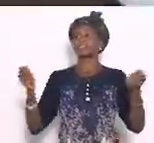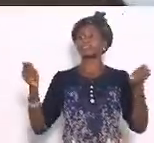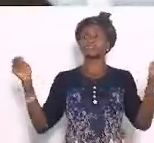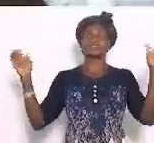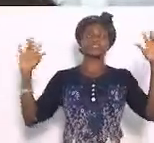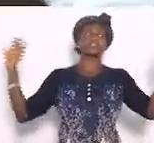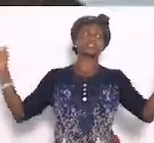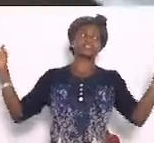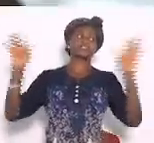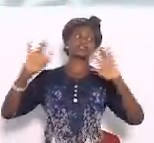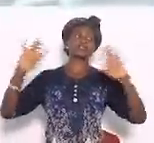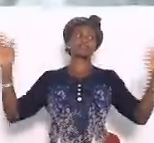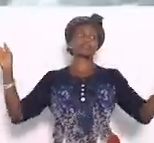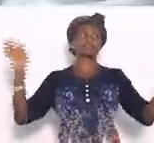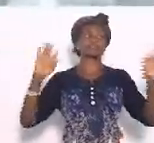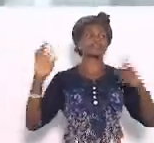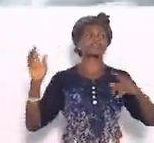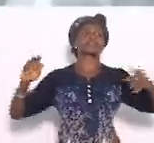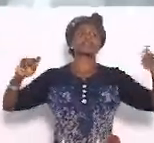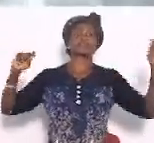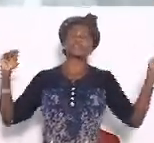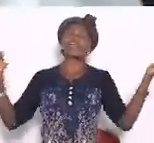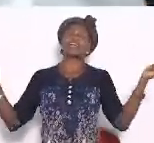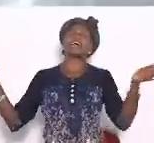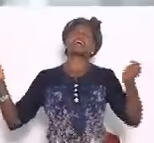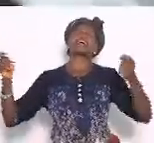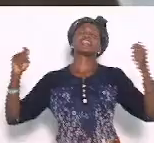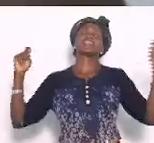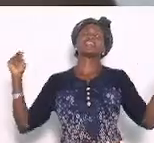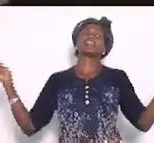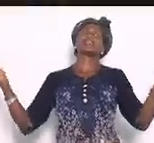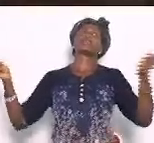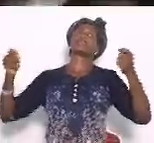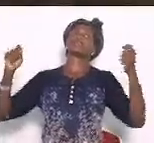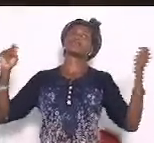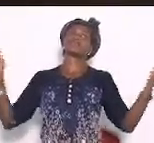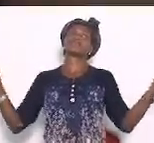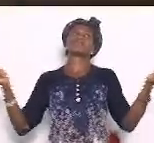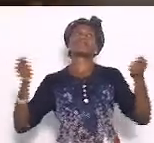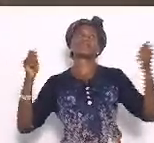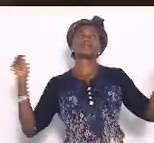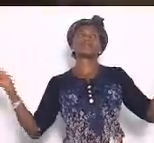halleluelu haleluya Baba